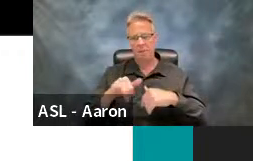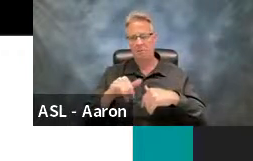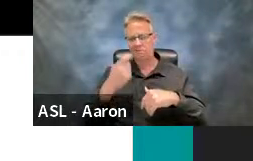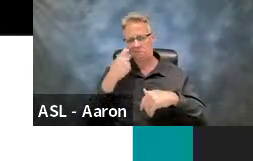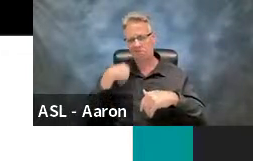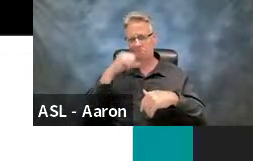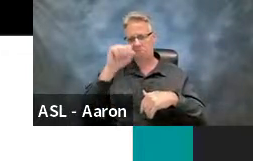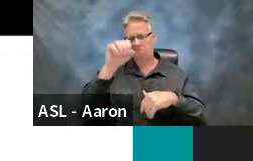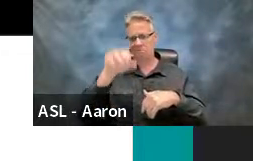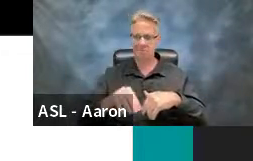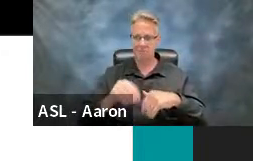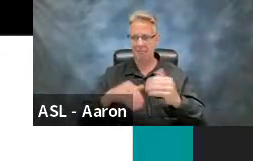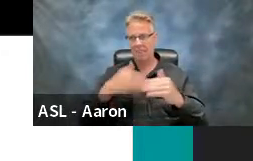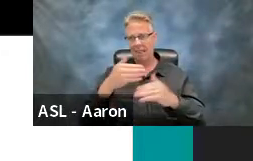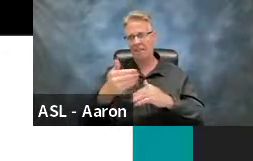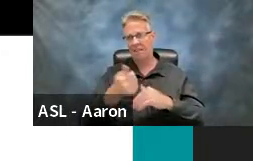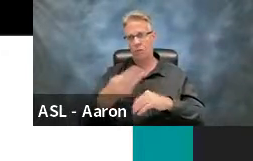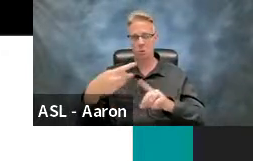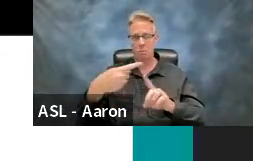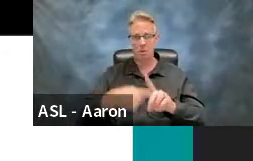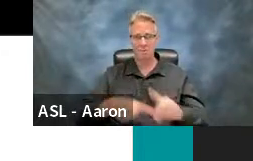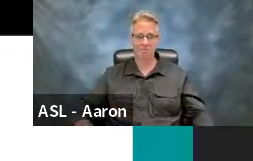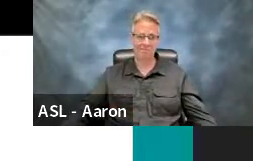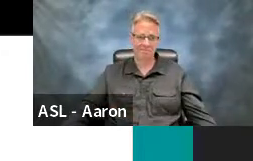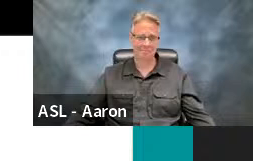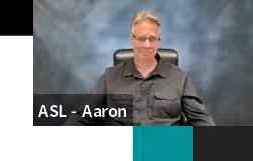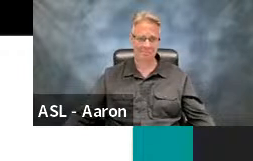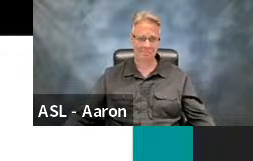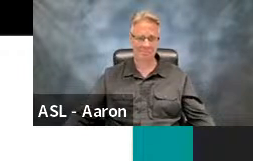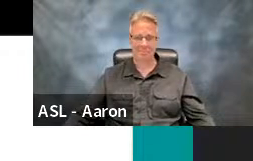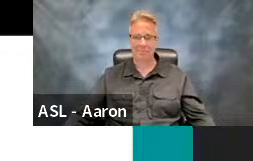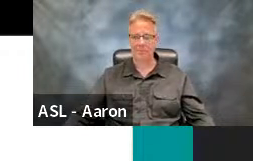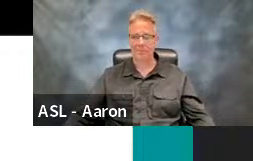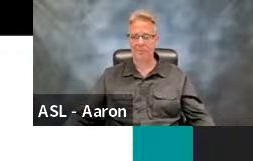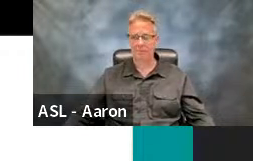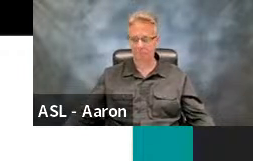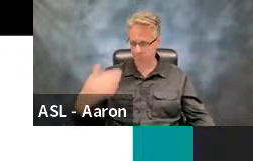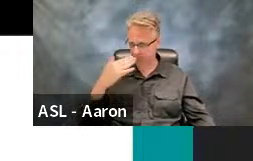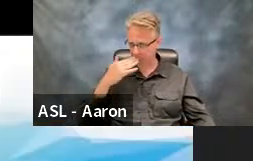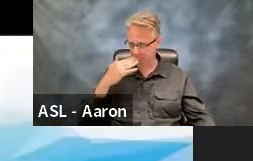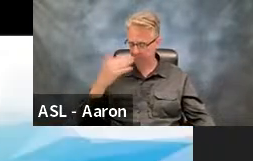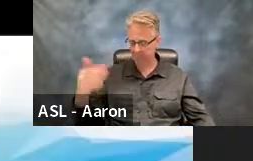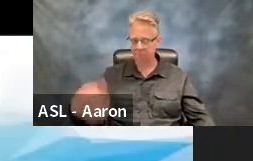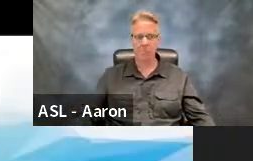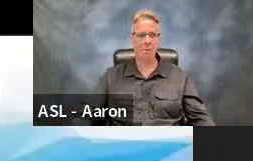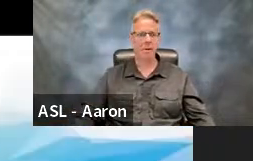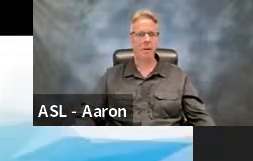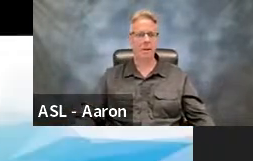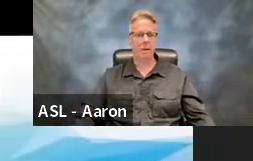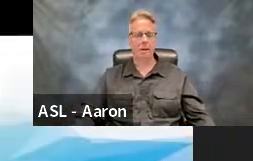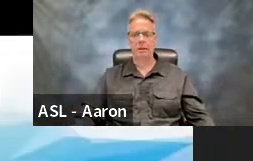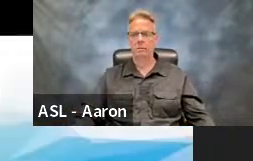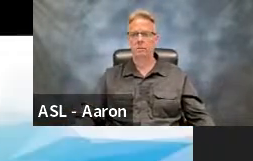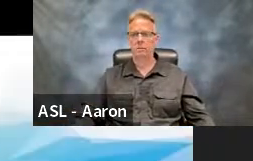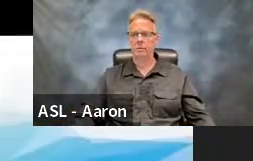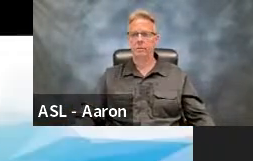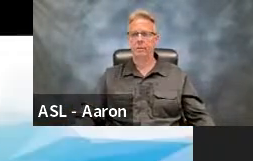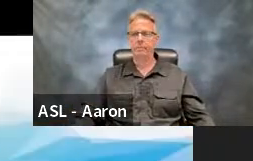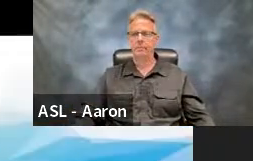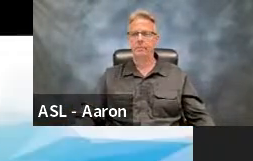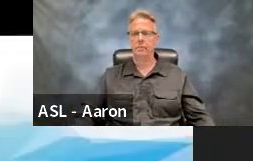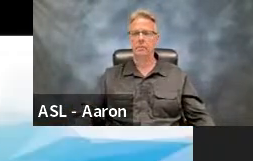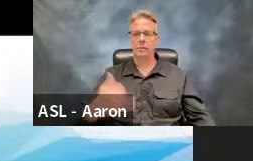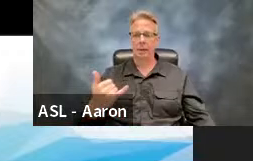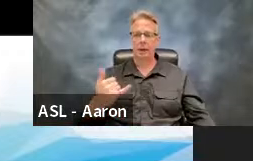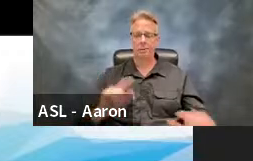what's coming up in the next few months. Thank you, Jason. Next slide, please. So now we'll